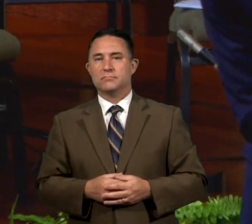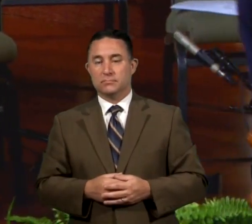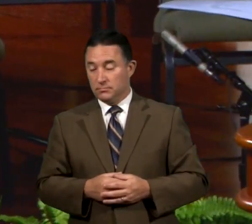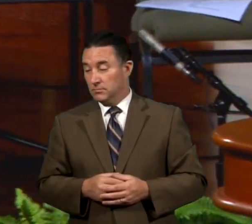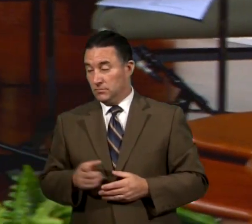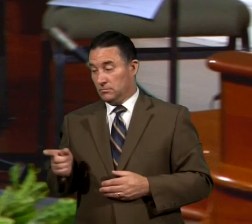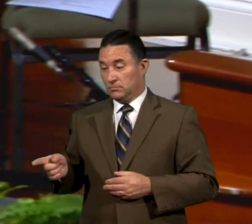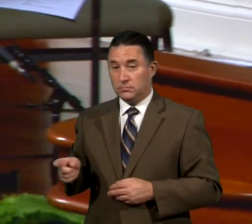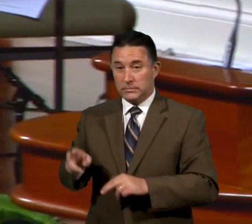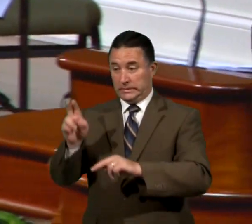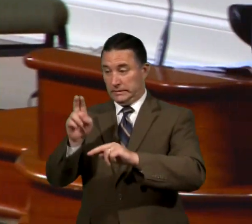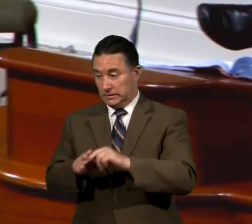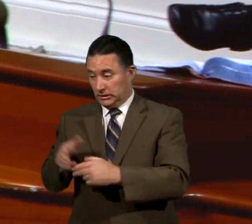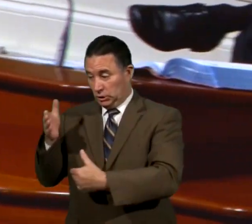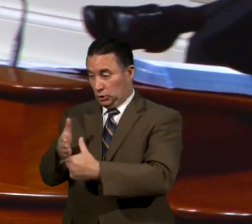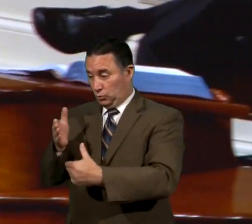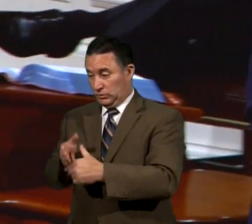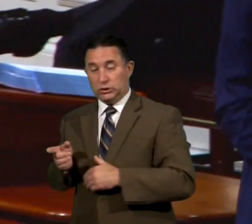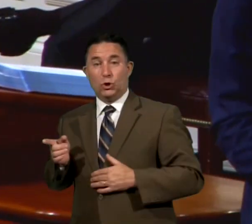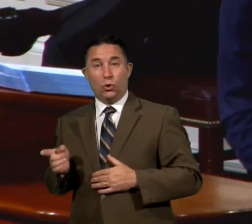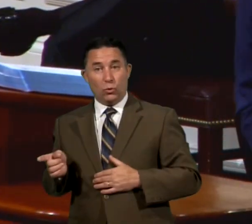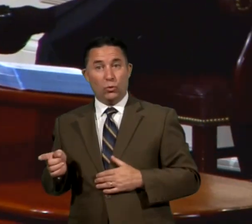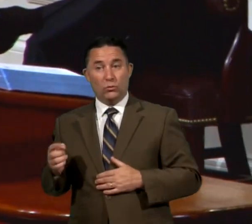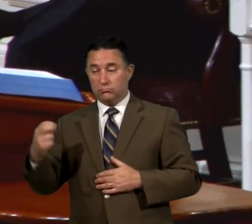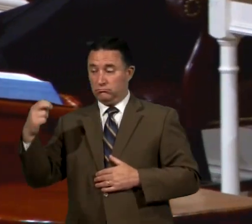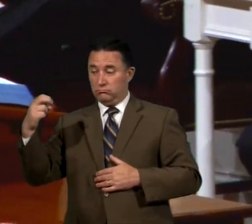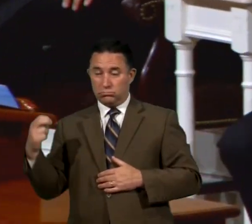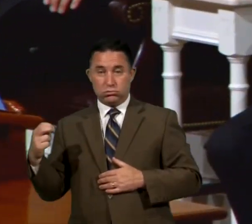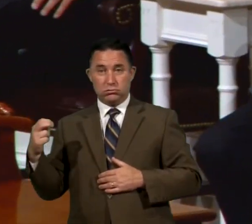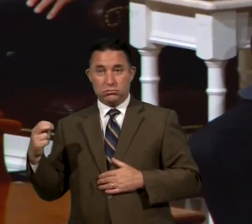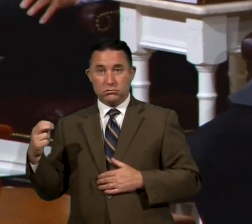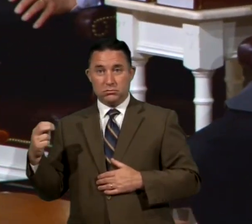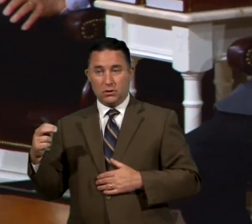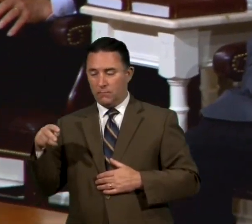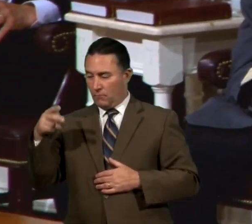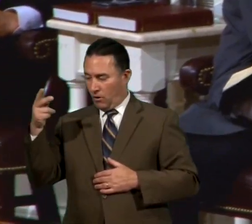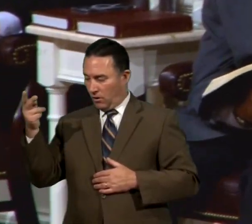He takes the seat in this window and he falls